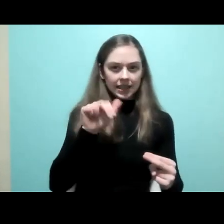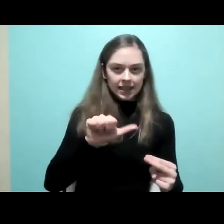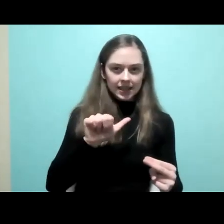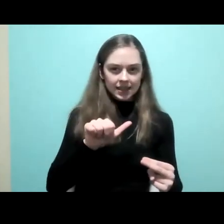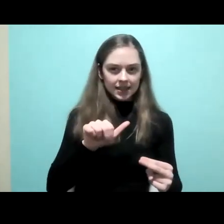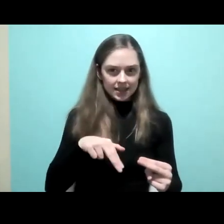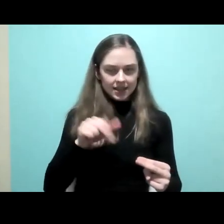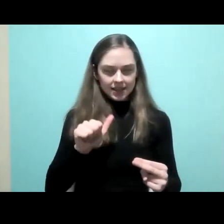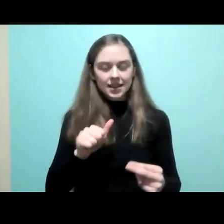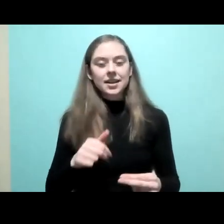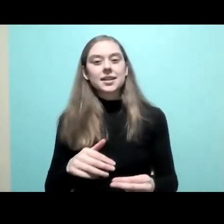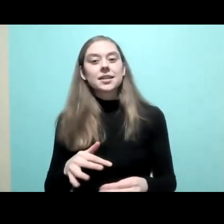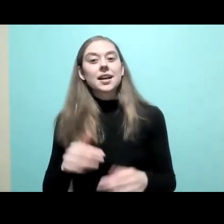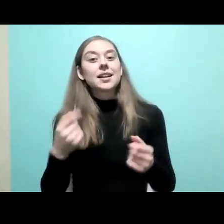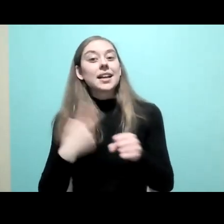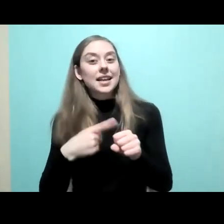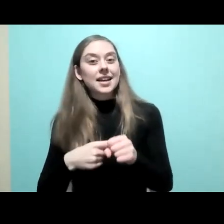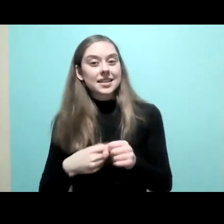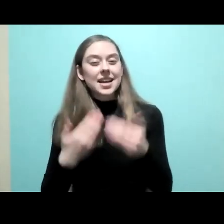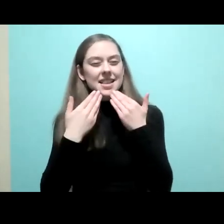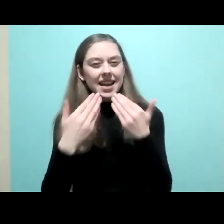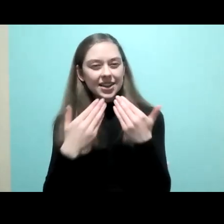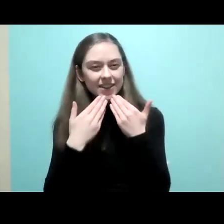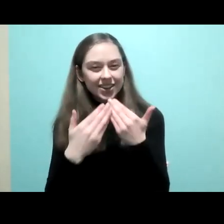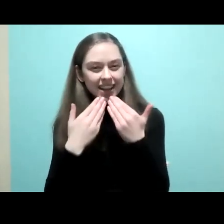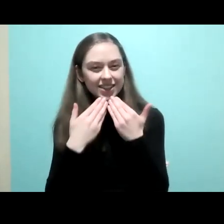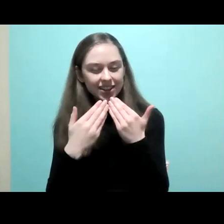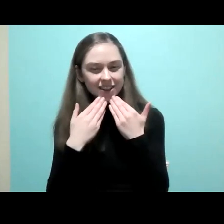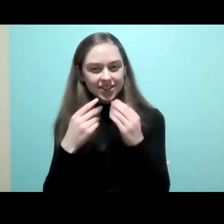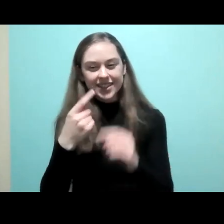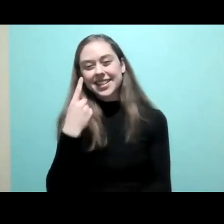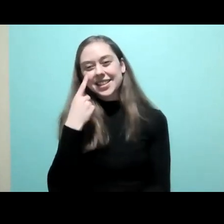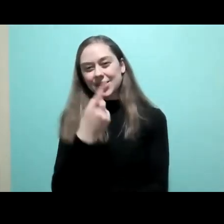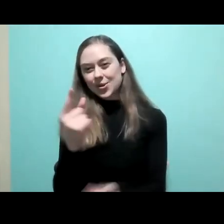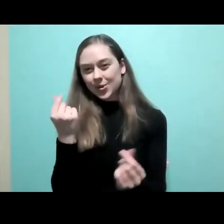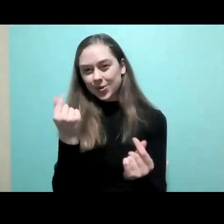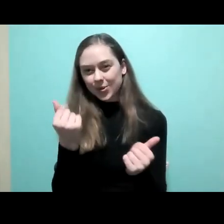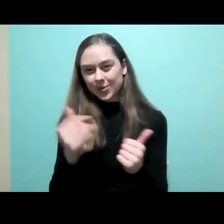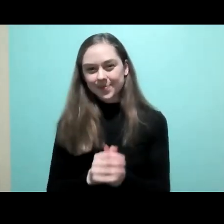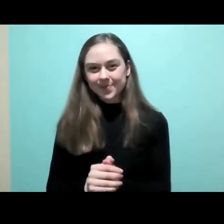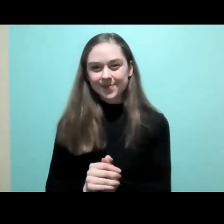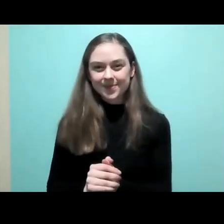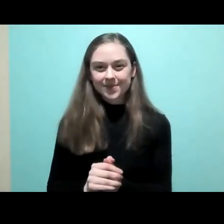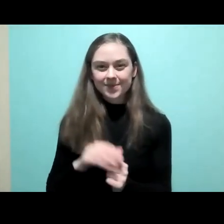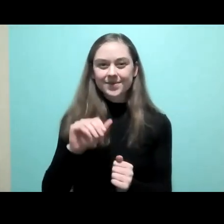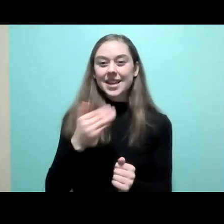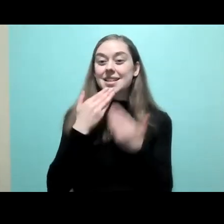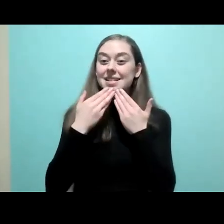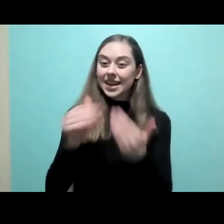on it. But hey, once again, thanks a million and see you all soon. Take care, guys. Bye. Thank